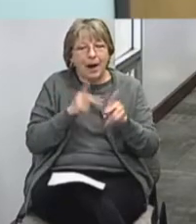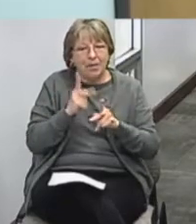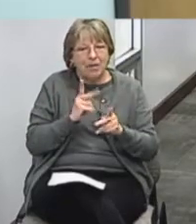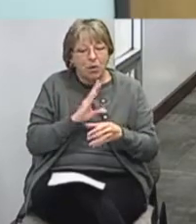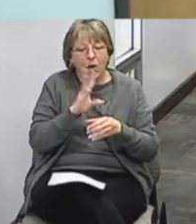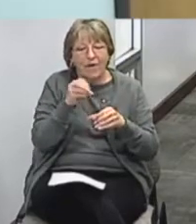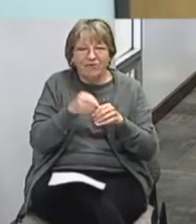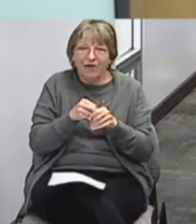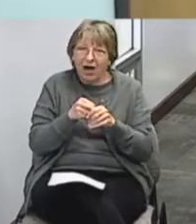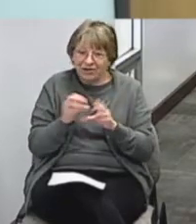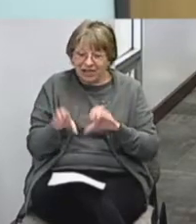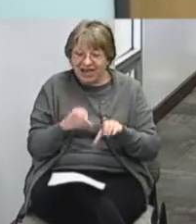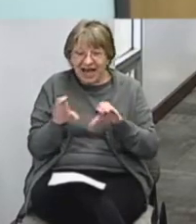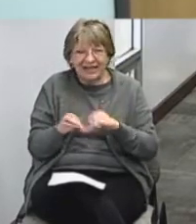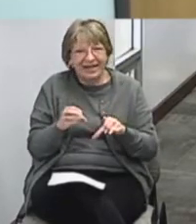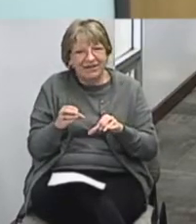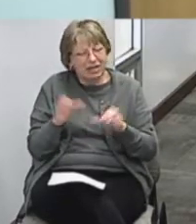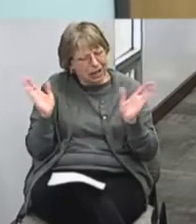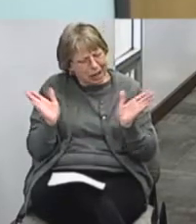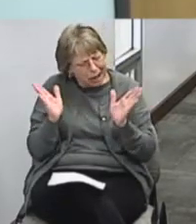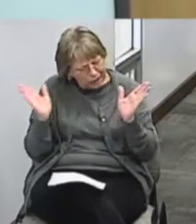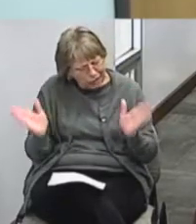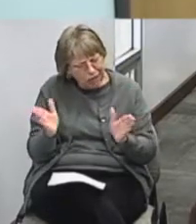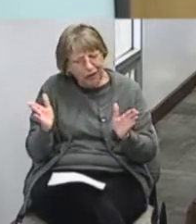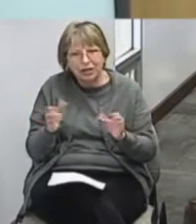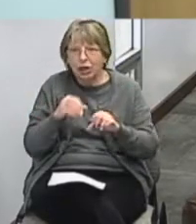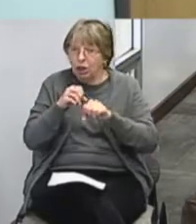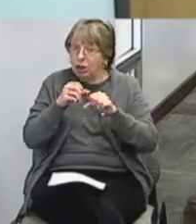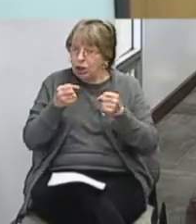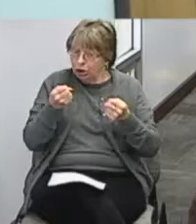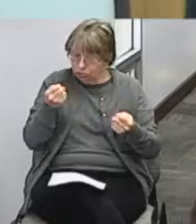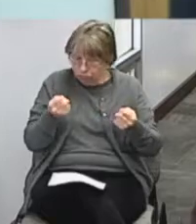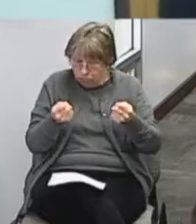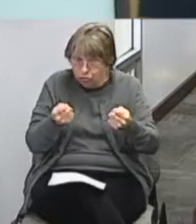and urges all road users to share the road safely with bicyclists.